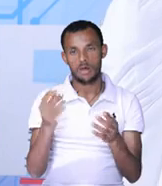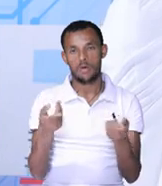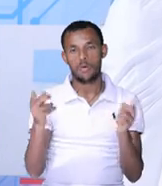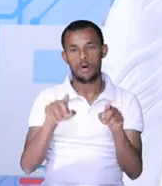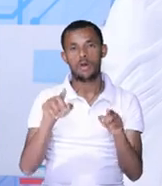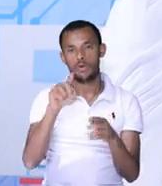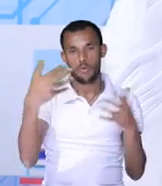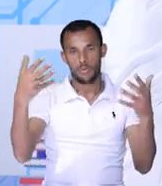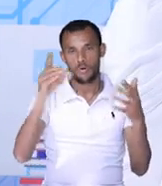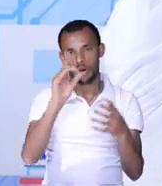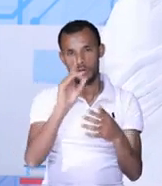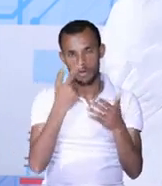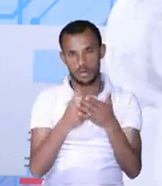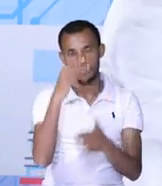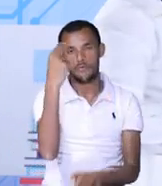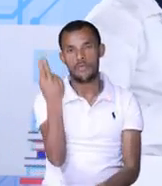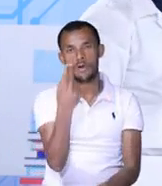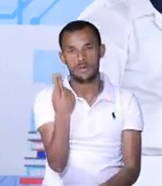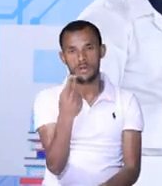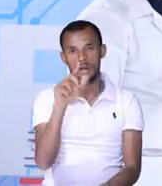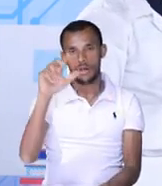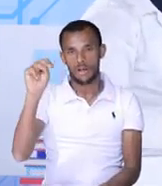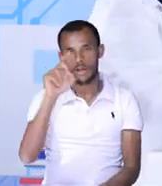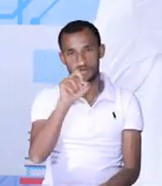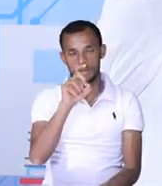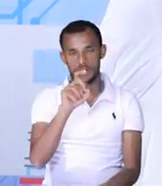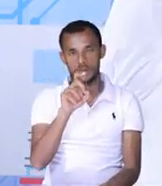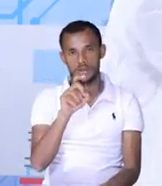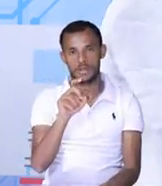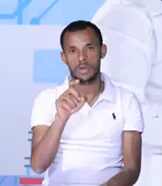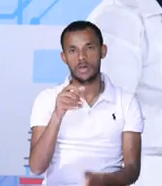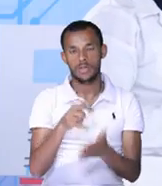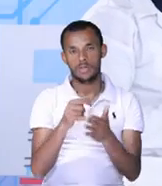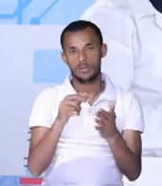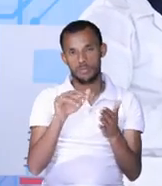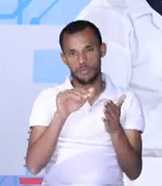when you derive this function ln x, it gives you 1 over